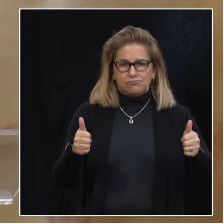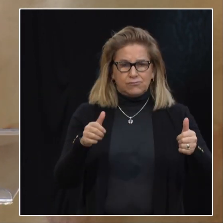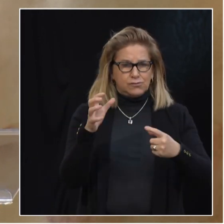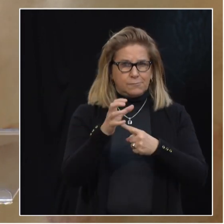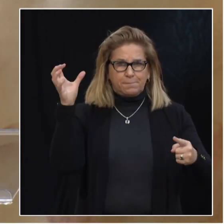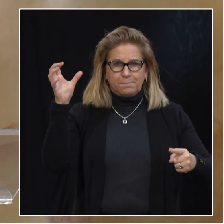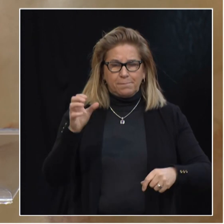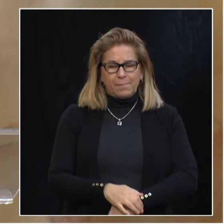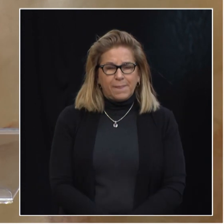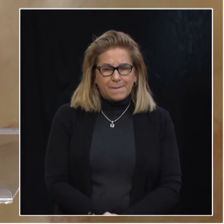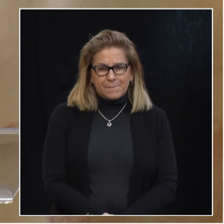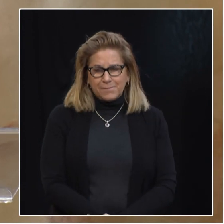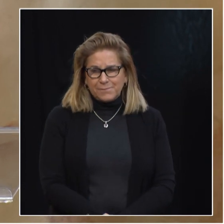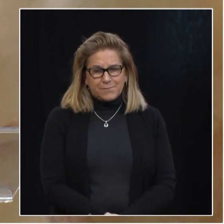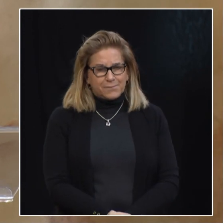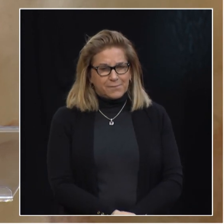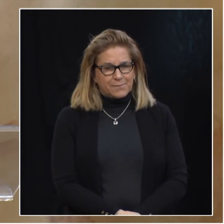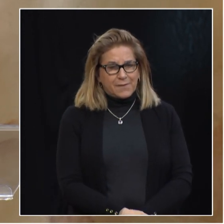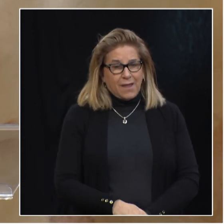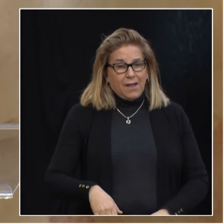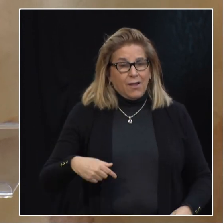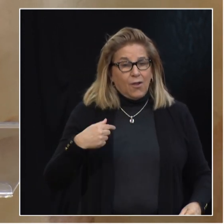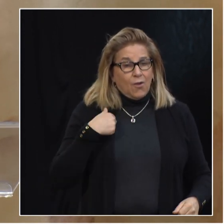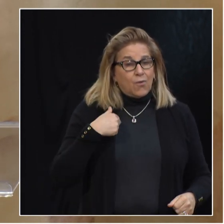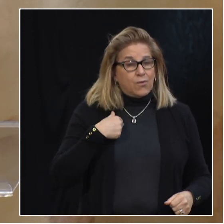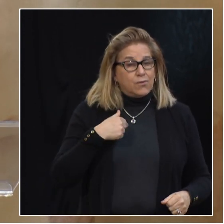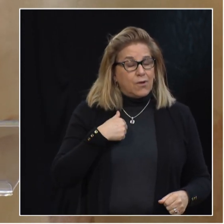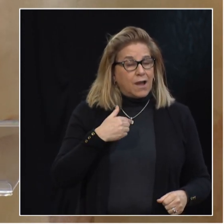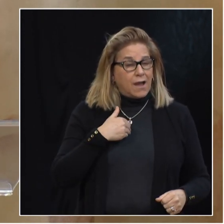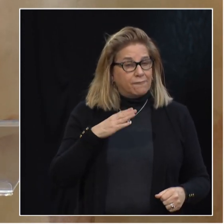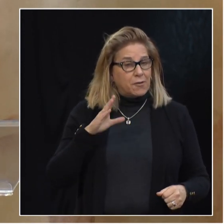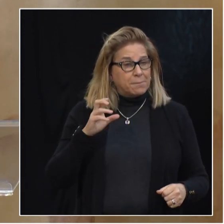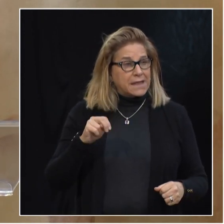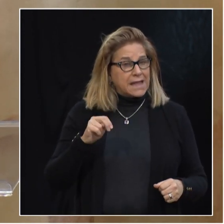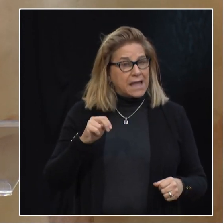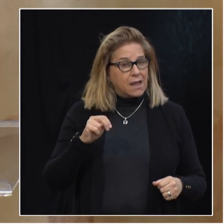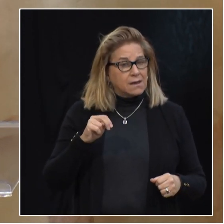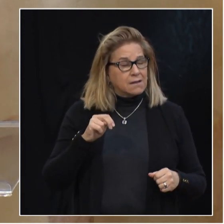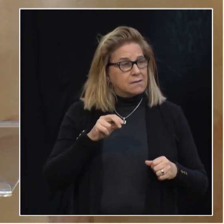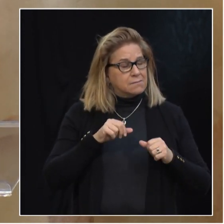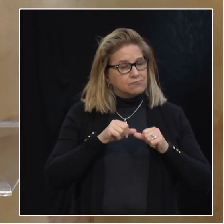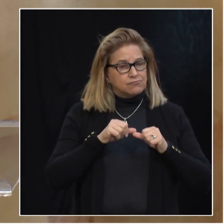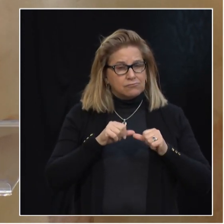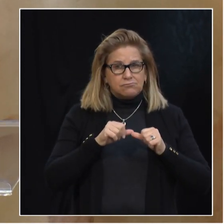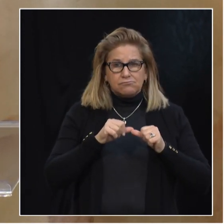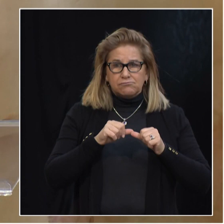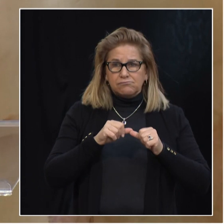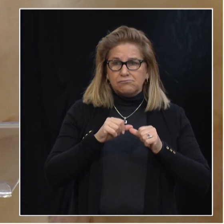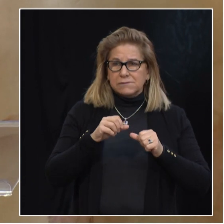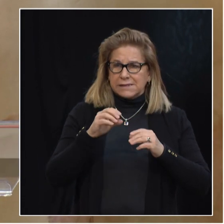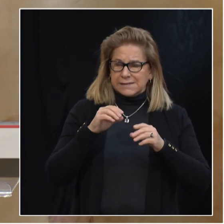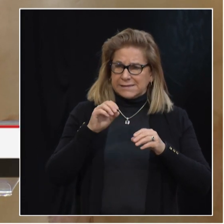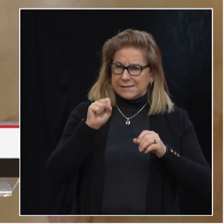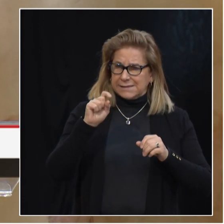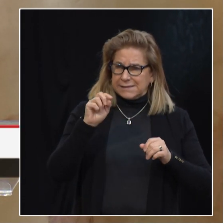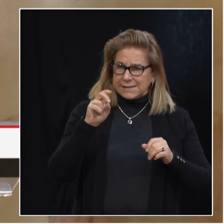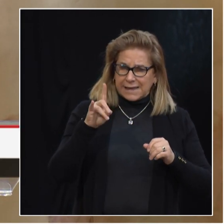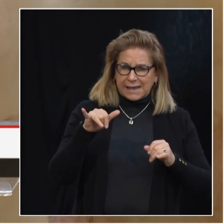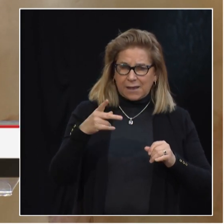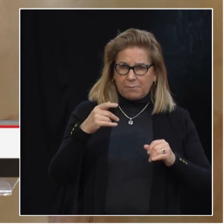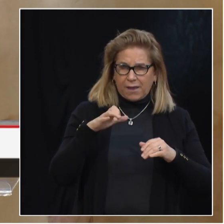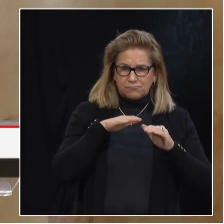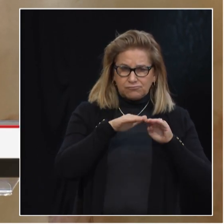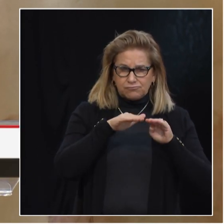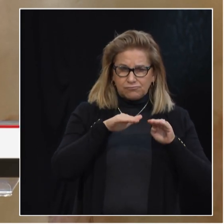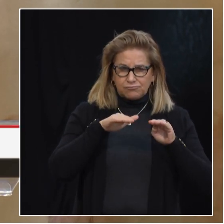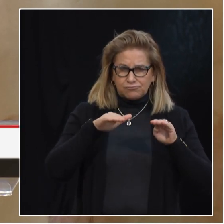We've made some pretty strong and steady progress in the District of Columbia on our recovery, our small business growth, affordable housing, and